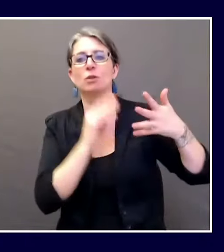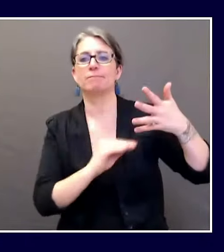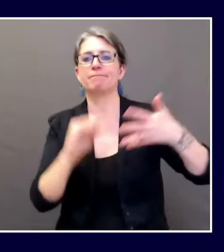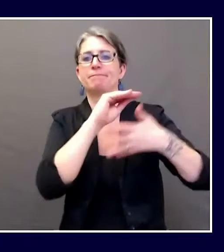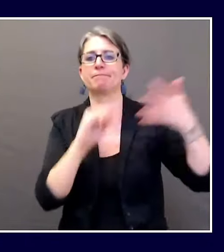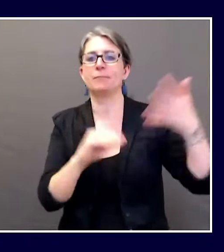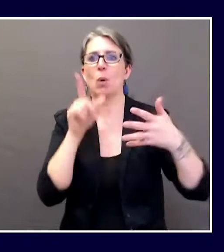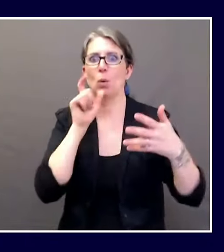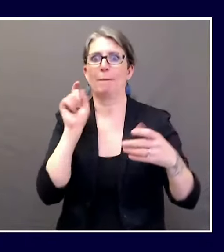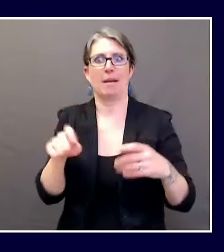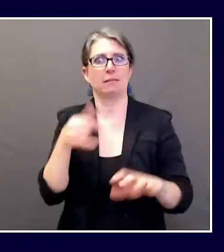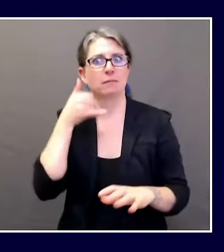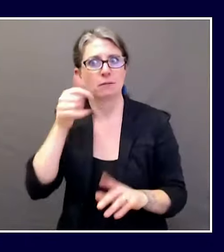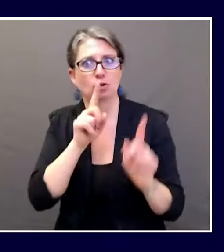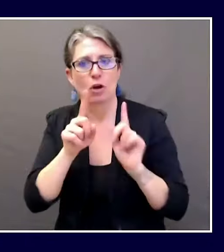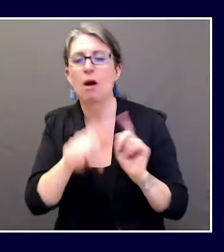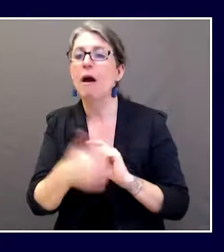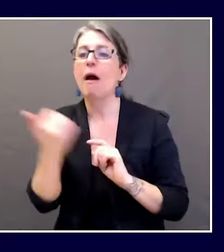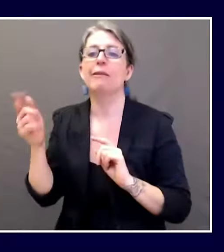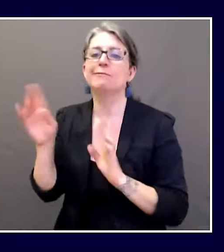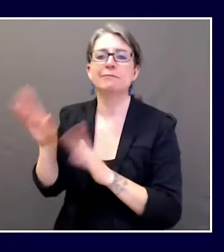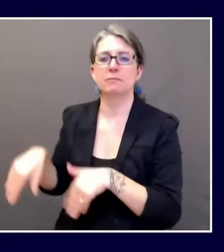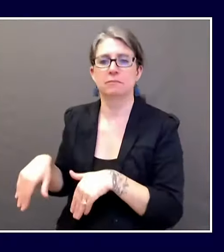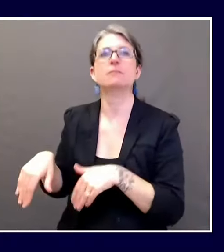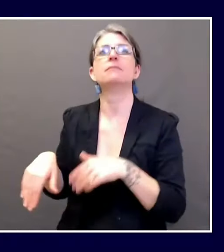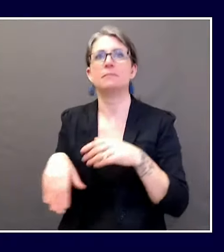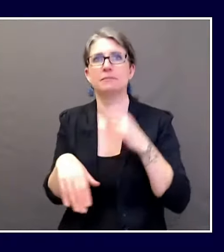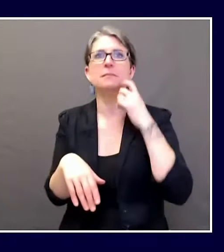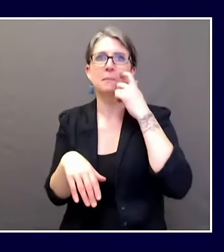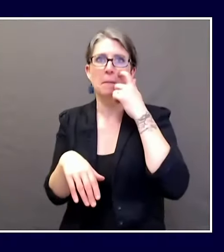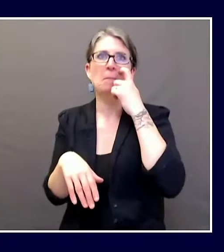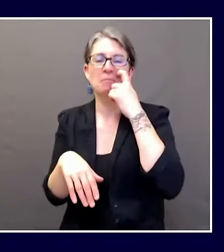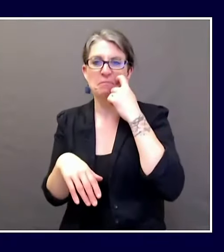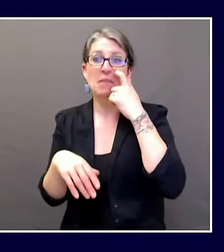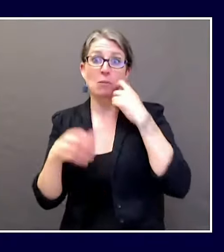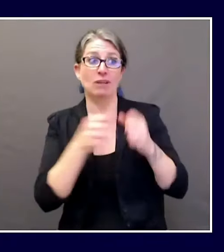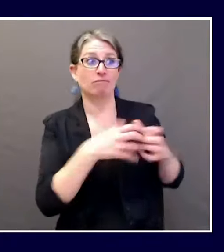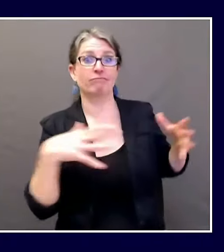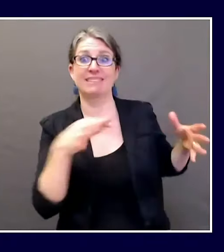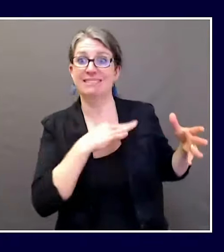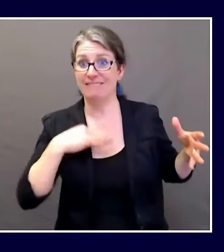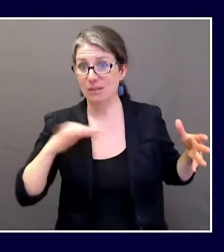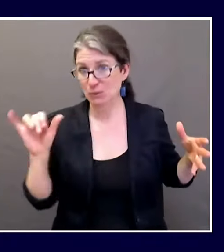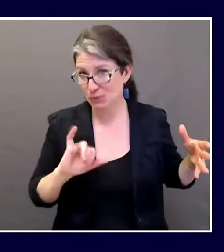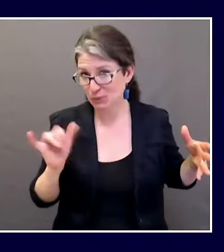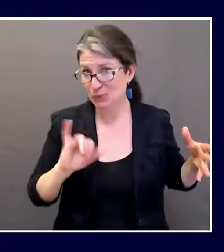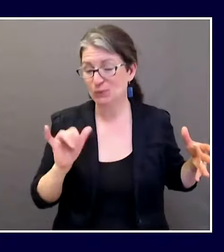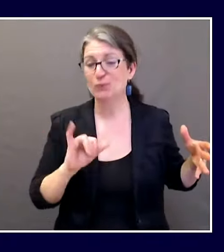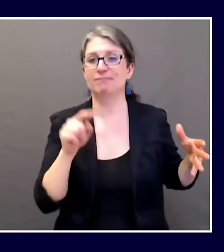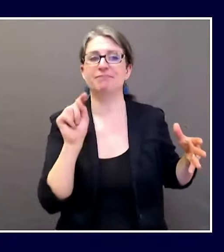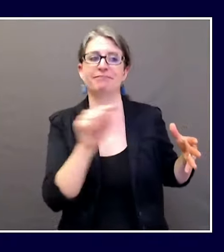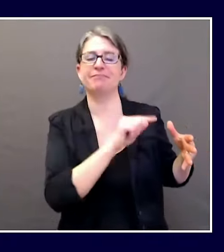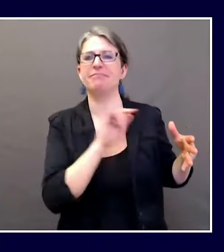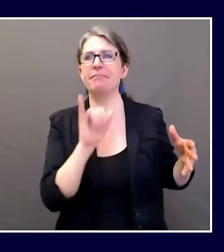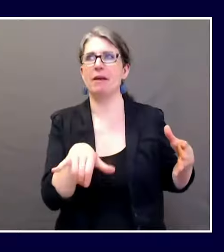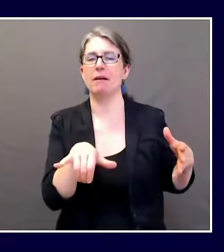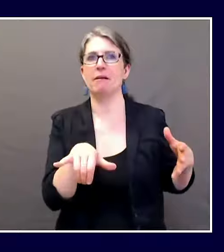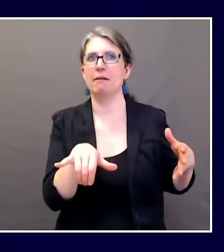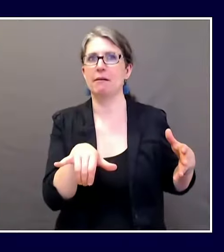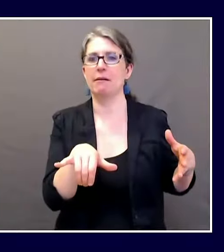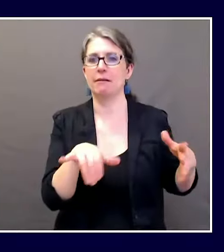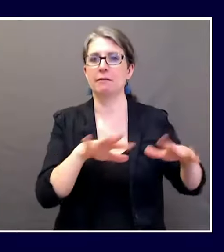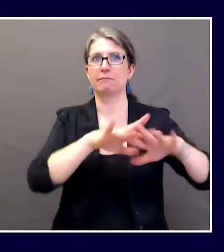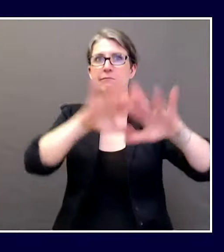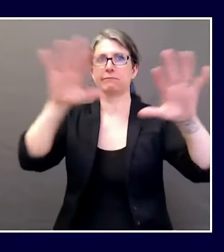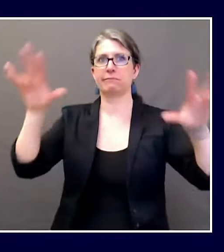on a Monday may have actually been verified on a Saturday rather than on the day before. And so we weren't operating in